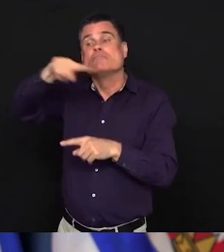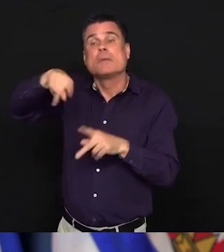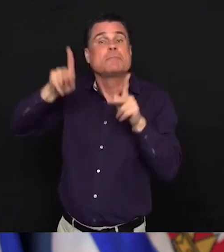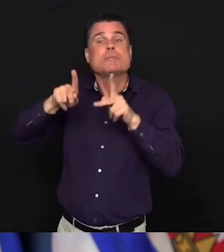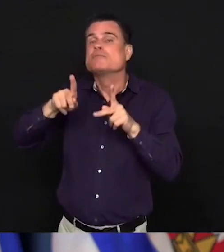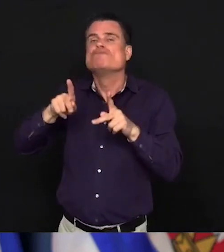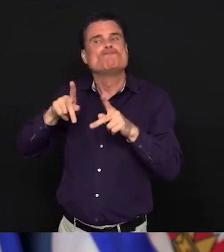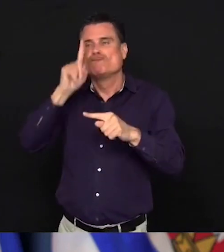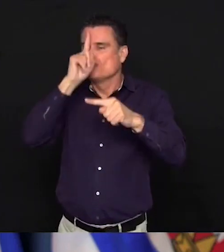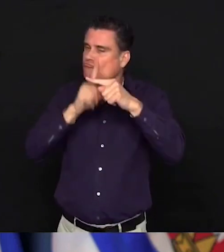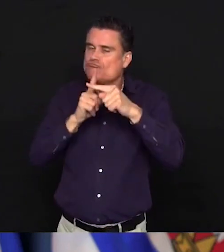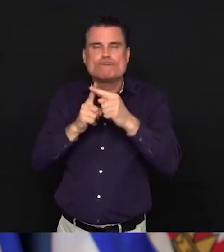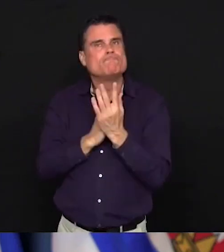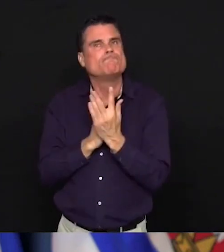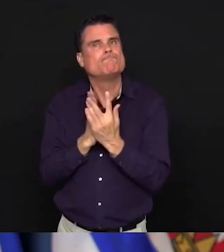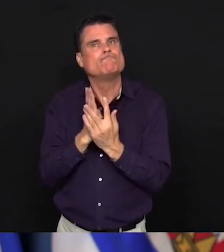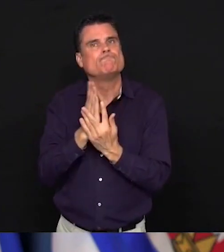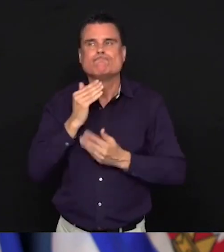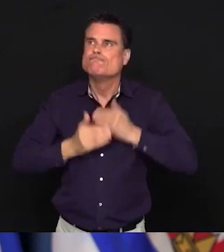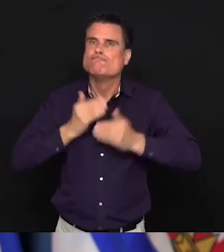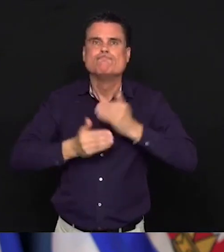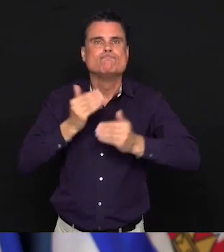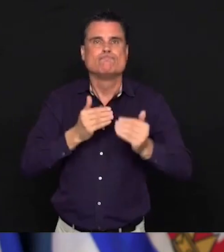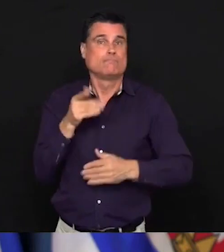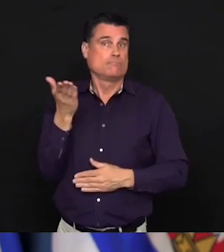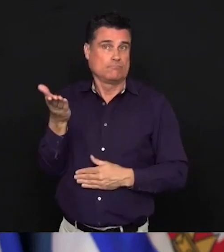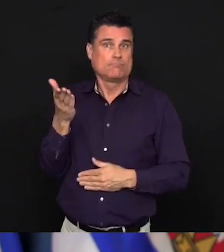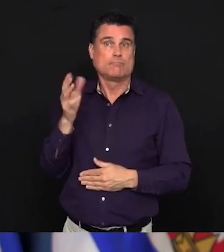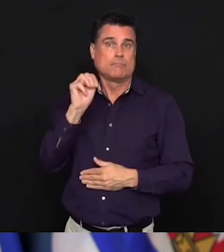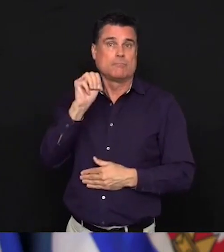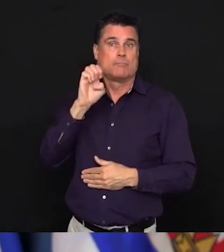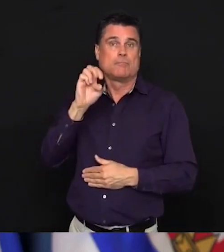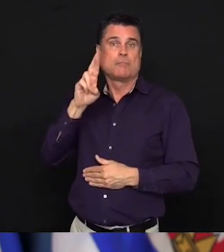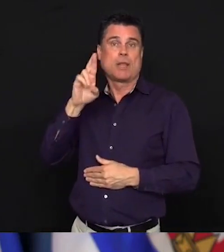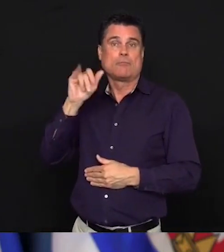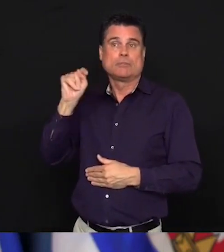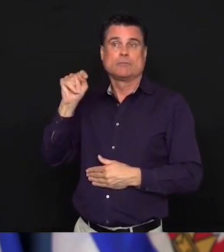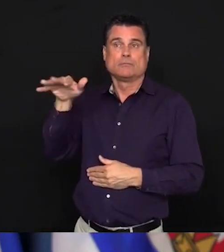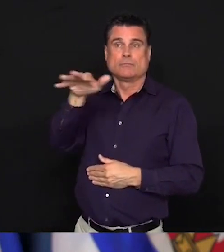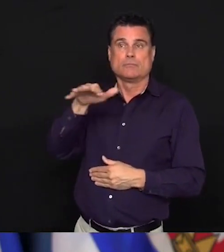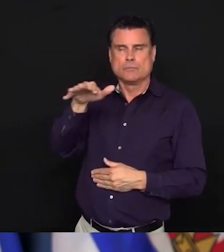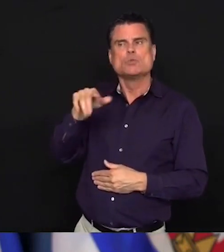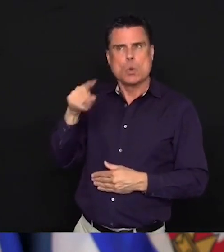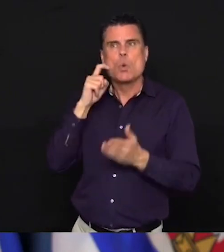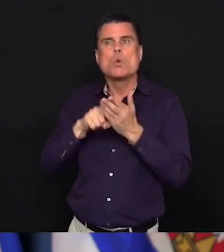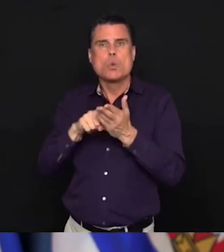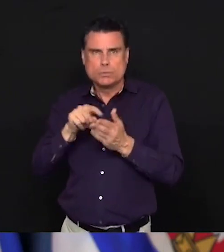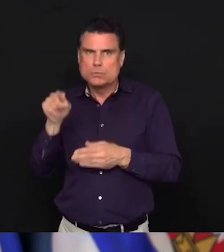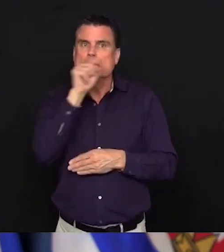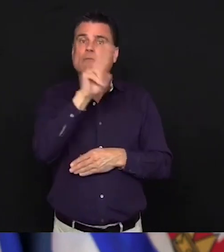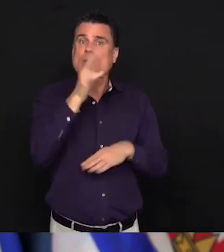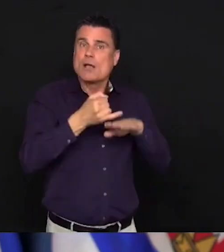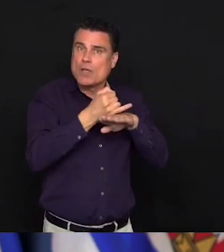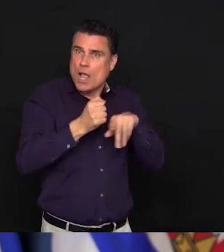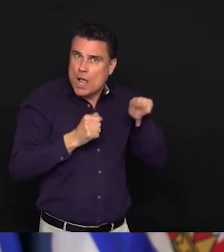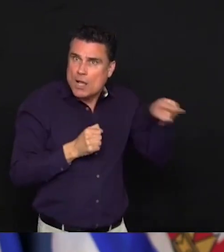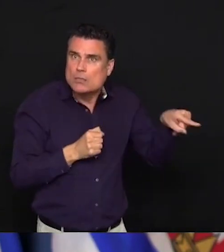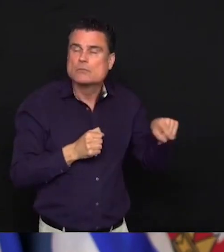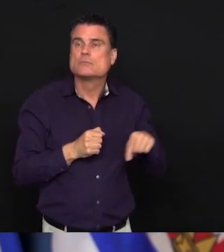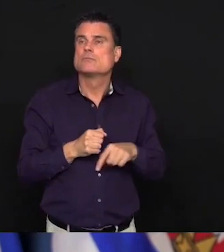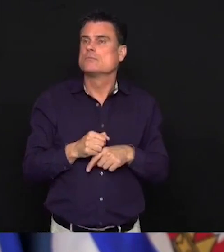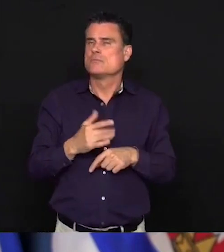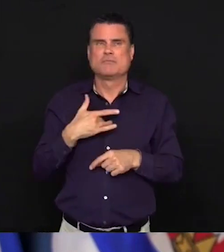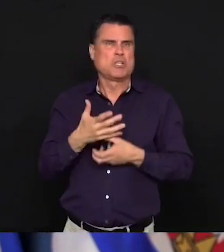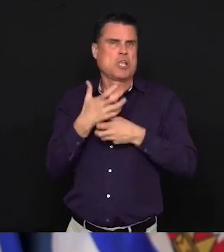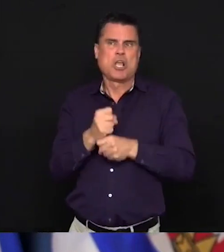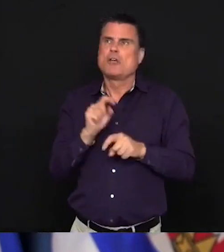Island. So I'm confident that as we start getting back out from underneath the pandemic crisis we are in today, we